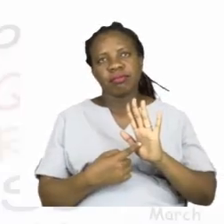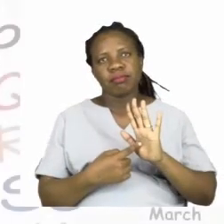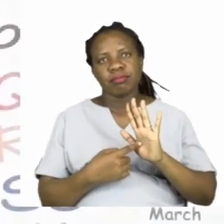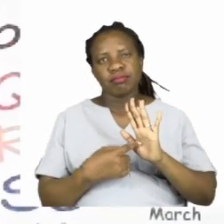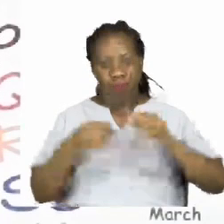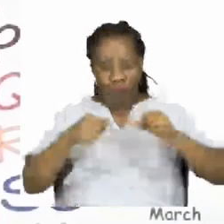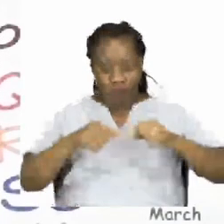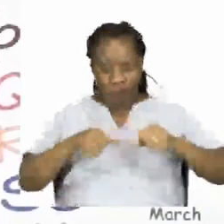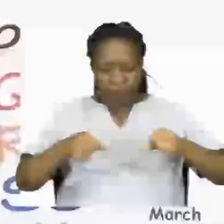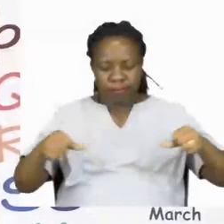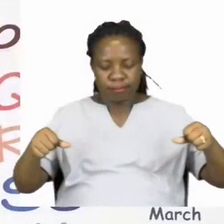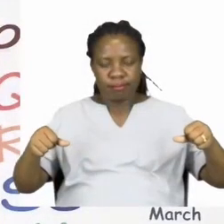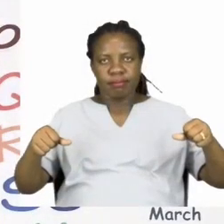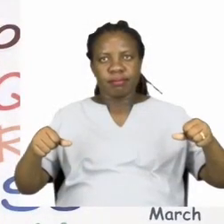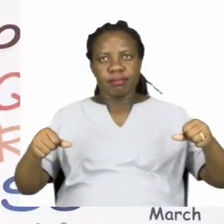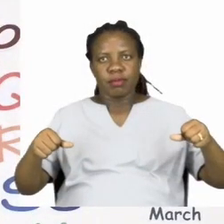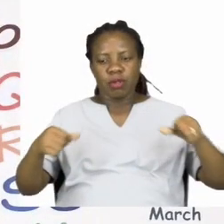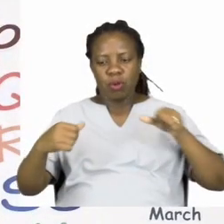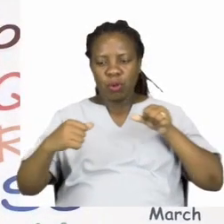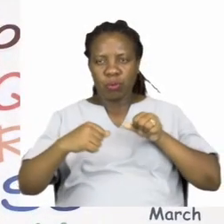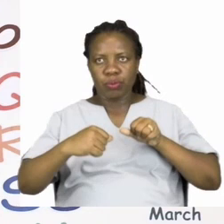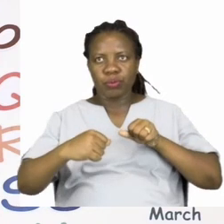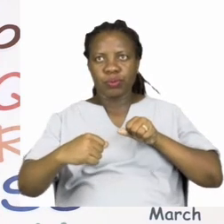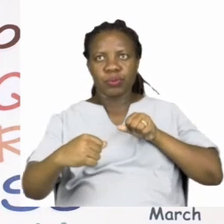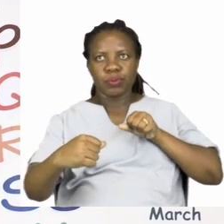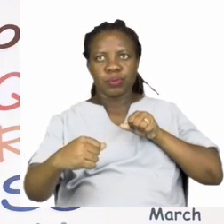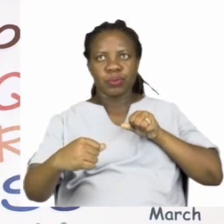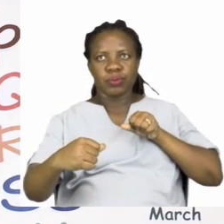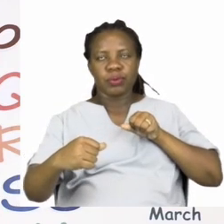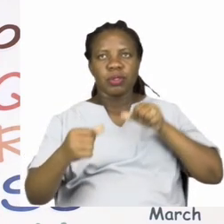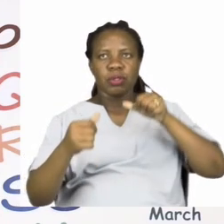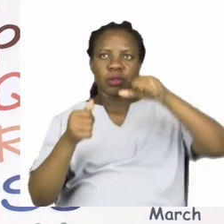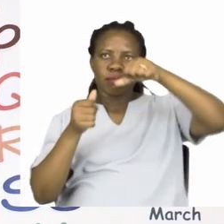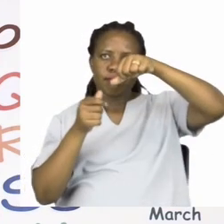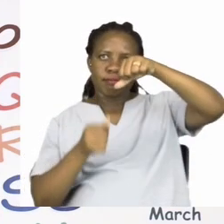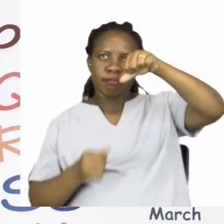high, or wide looks like. When they ask you